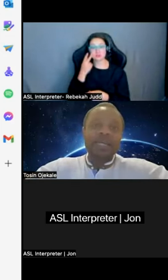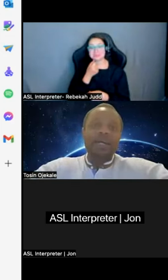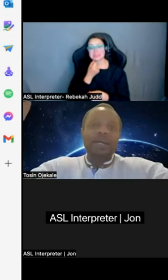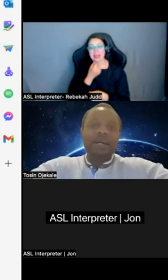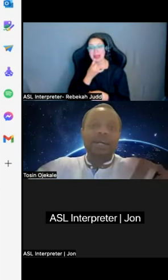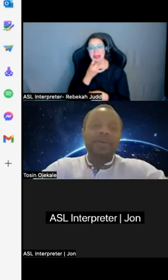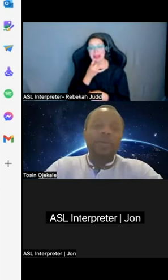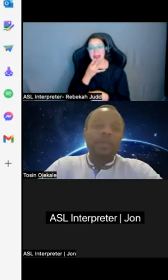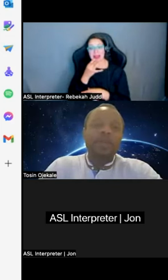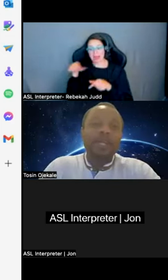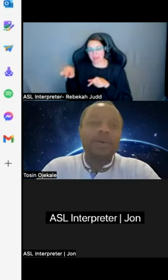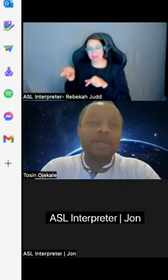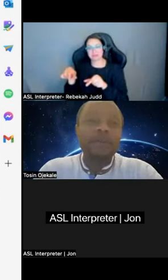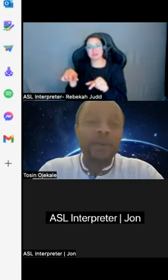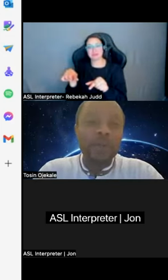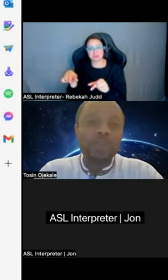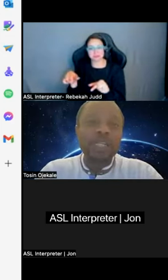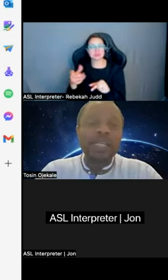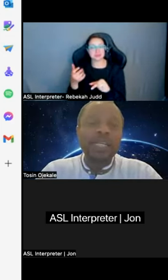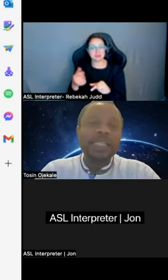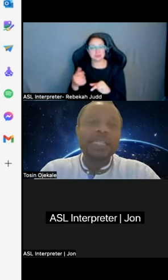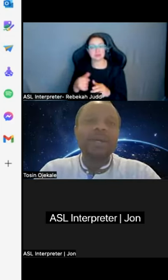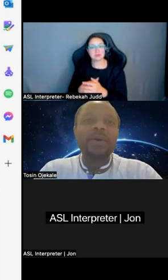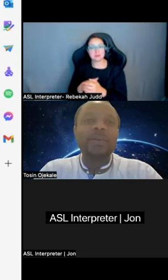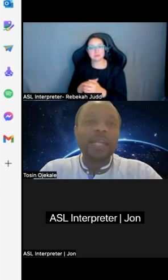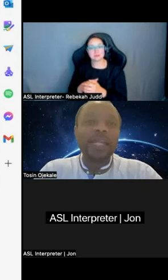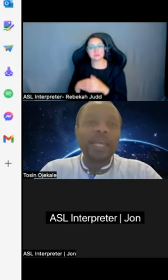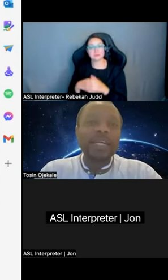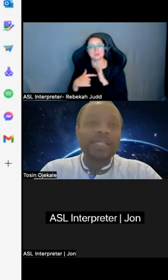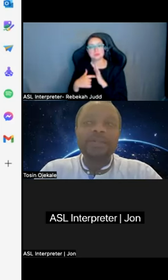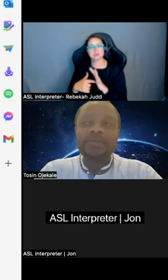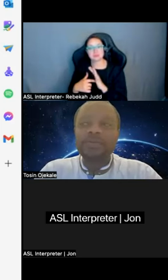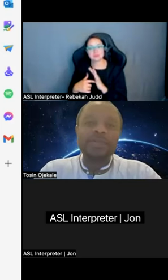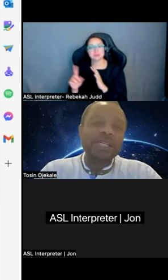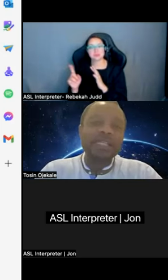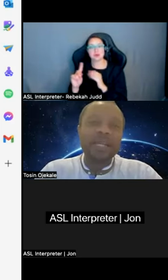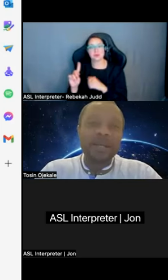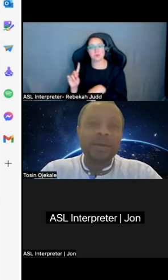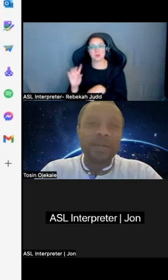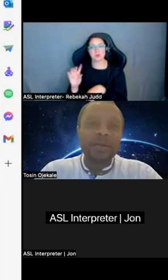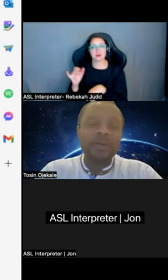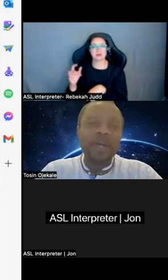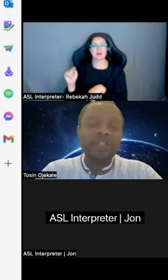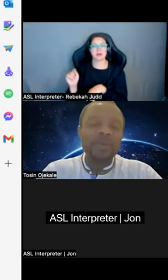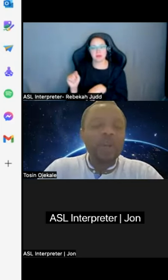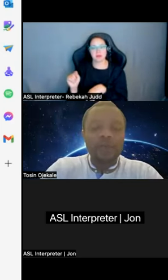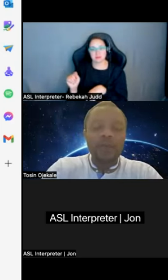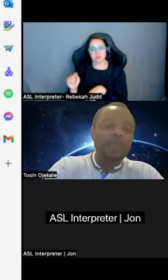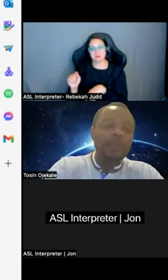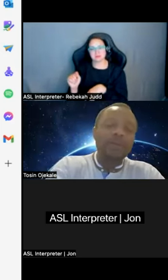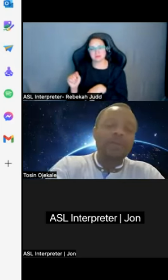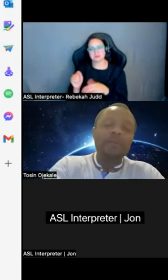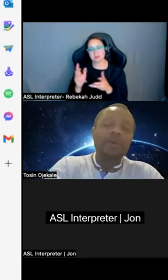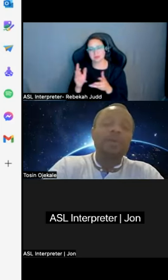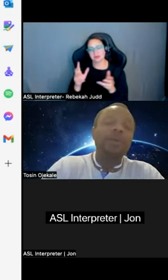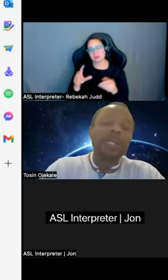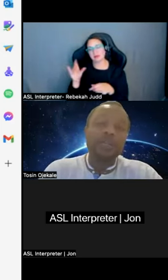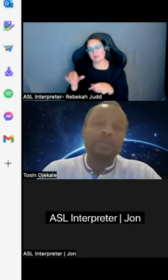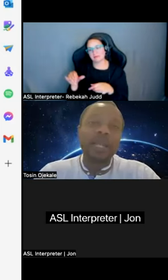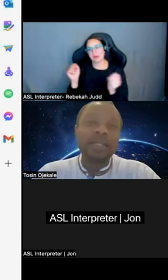lights coming on the floor to indicate where the exit route is, and a lot of that. So all of those are part of